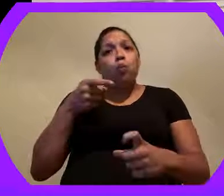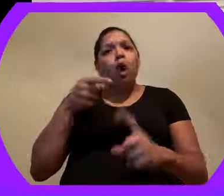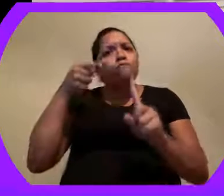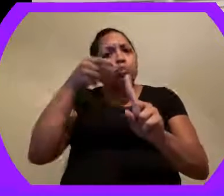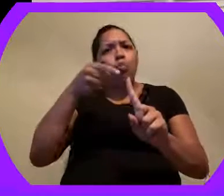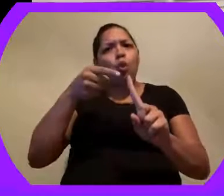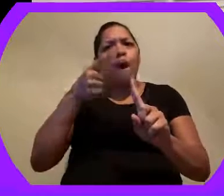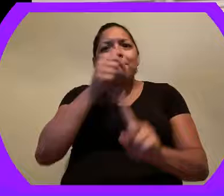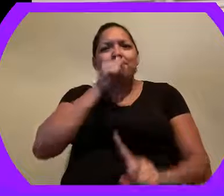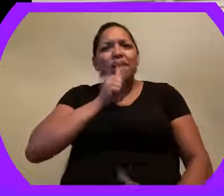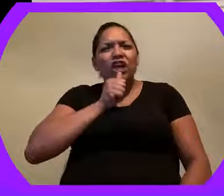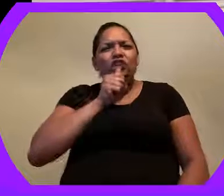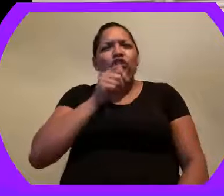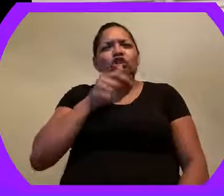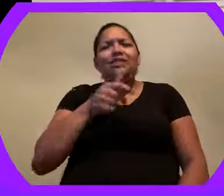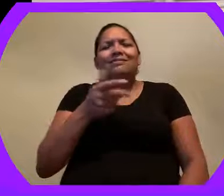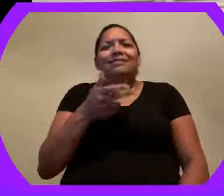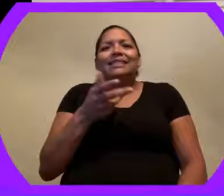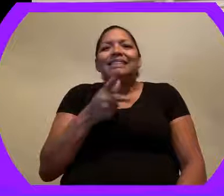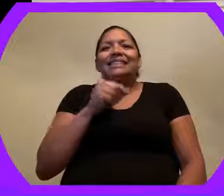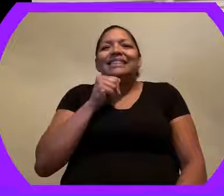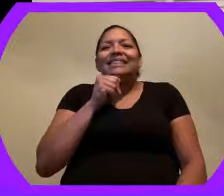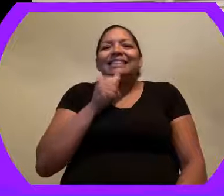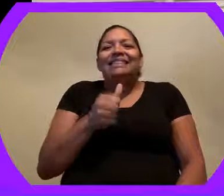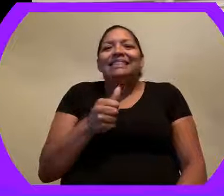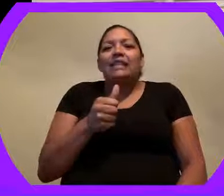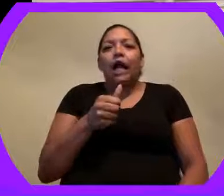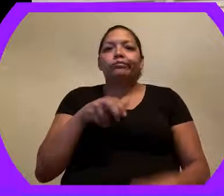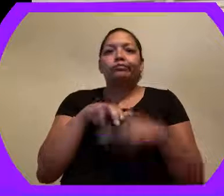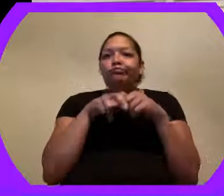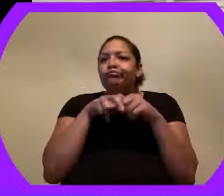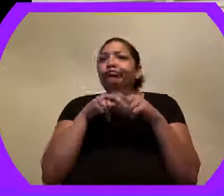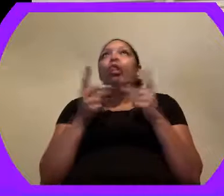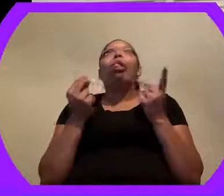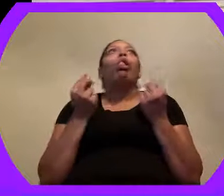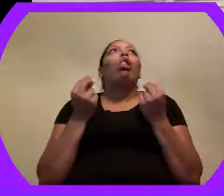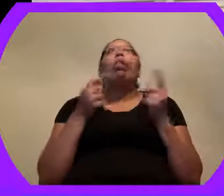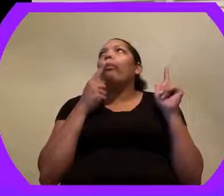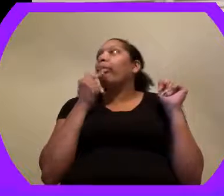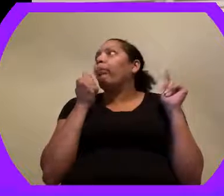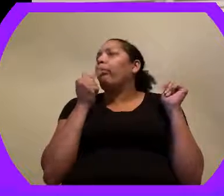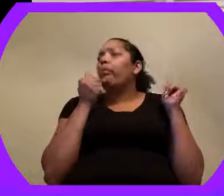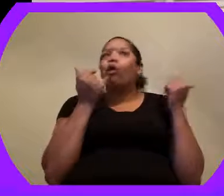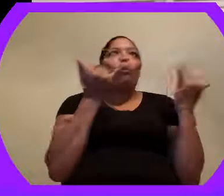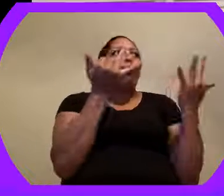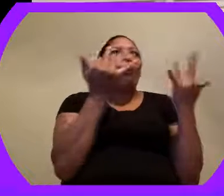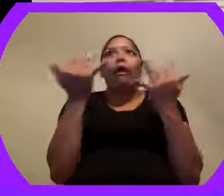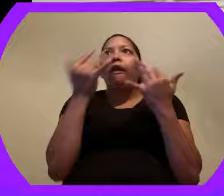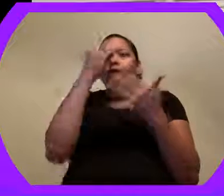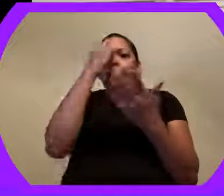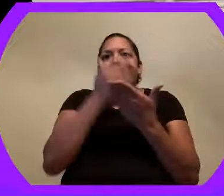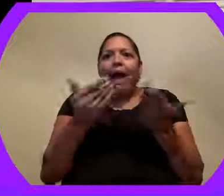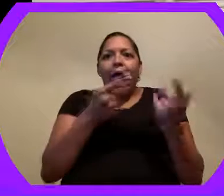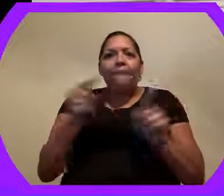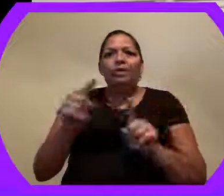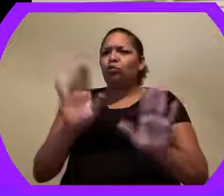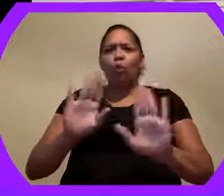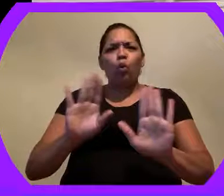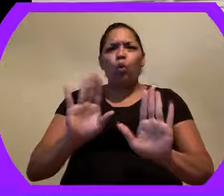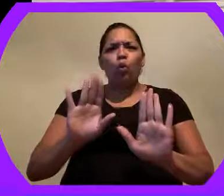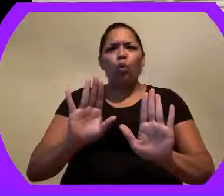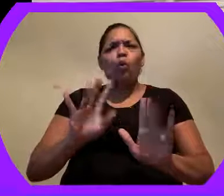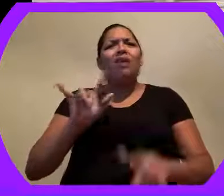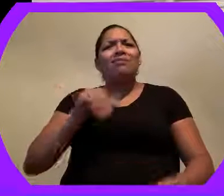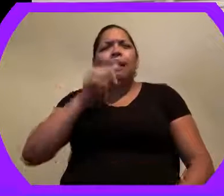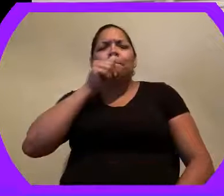Great. The other thing I want to point out quickly is that patience is not necessarily sitting around and doing nothing and just waiting for something to